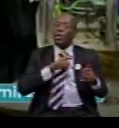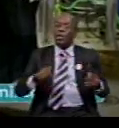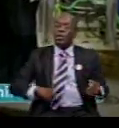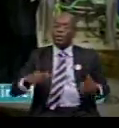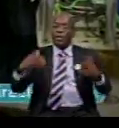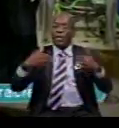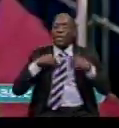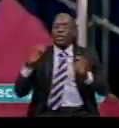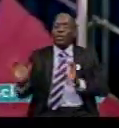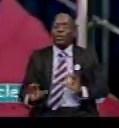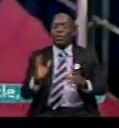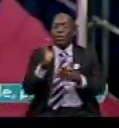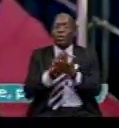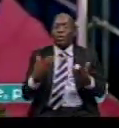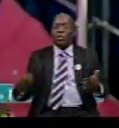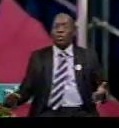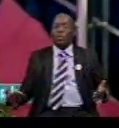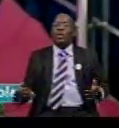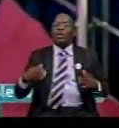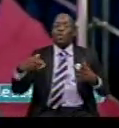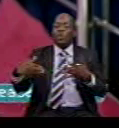o nitori na emi n yo o.